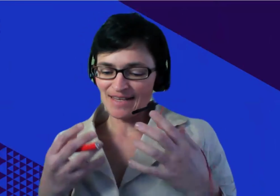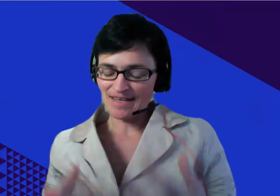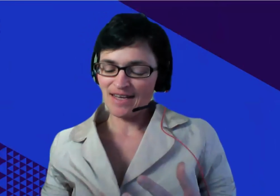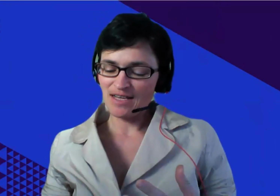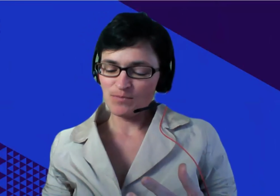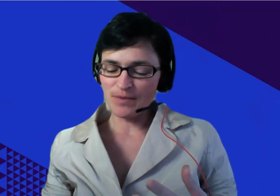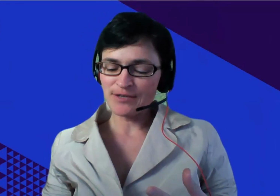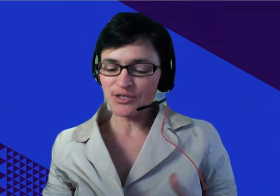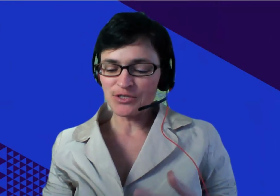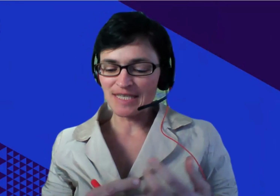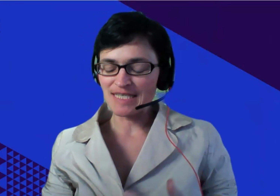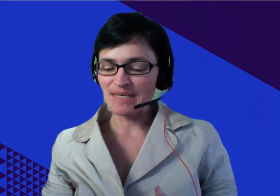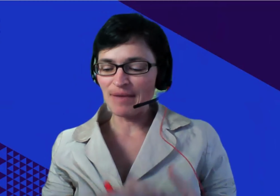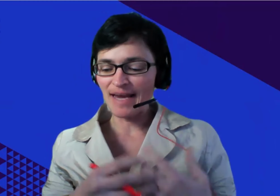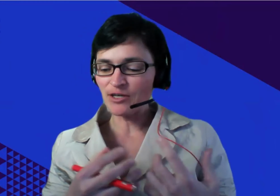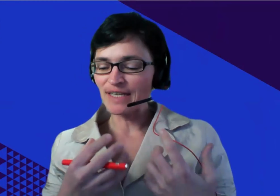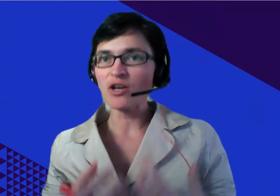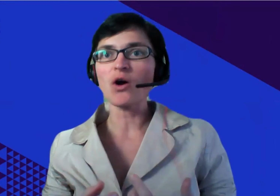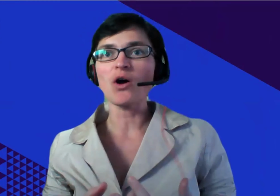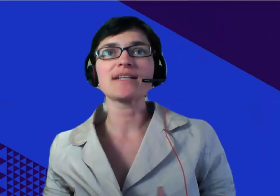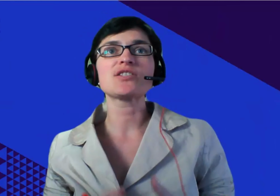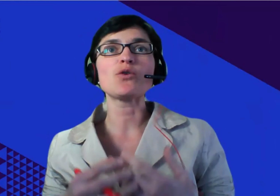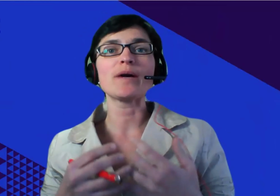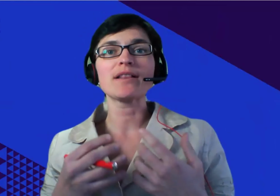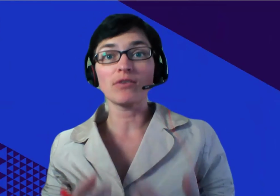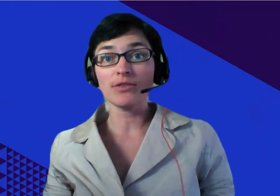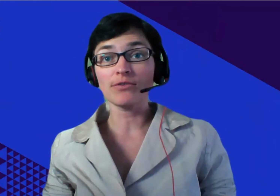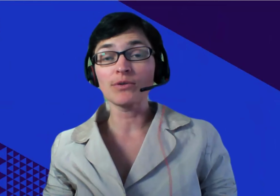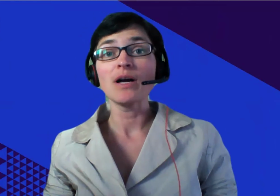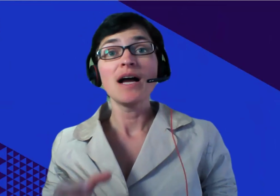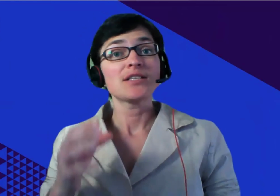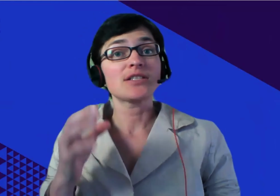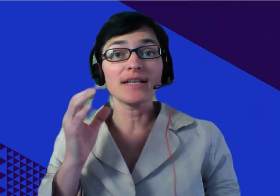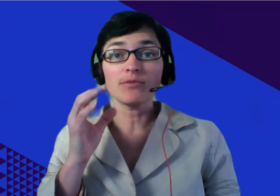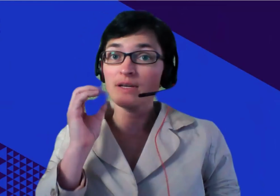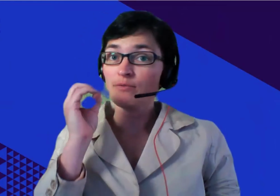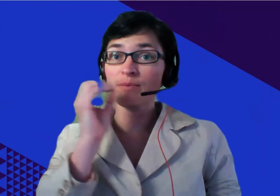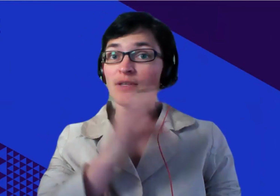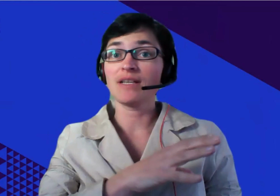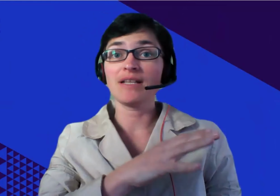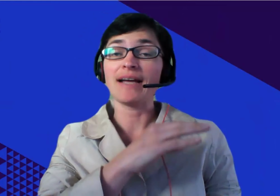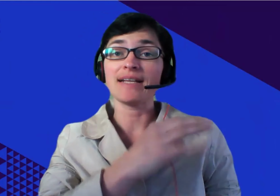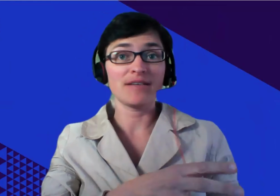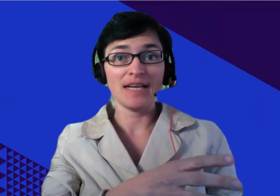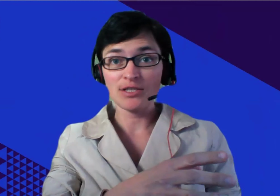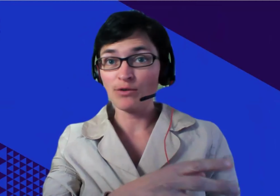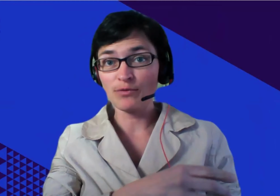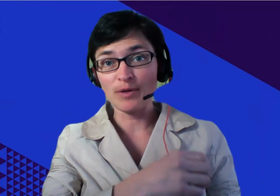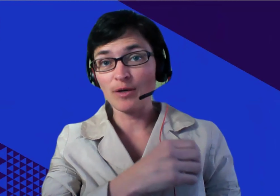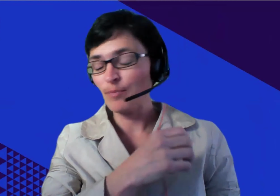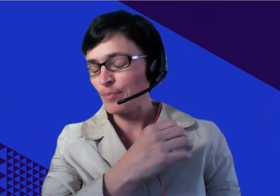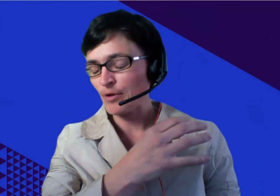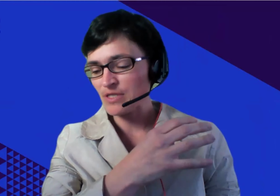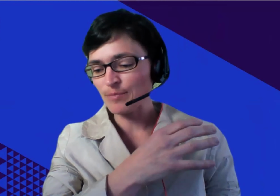really introducing a scheme anchored in law that is so well thought through, starting from the identification